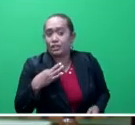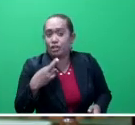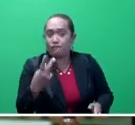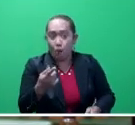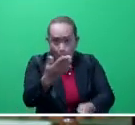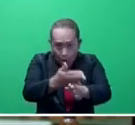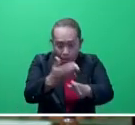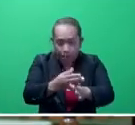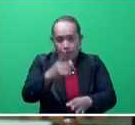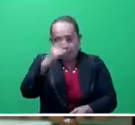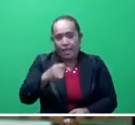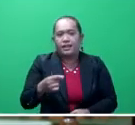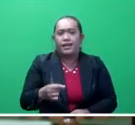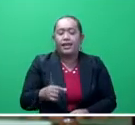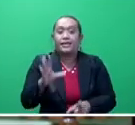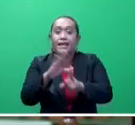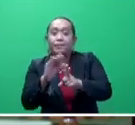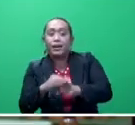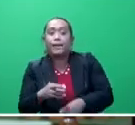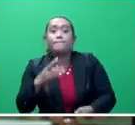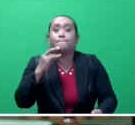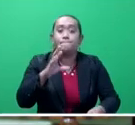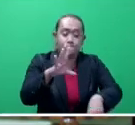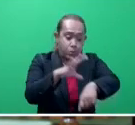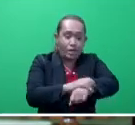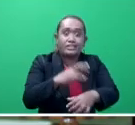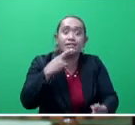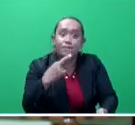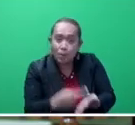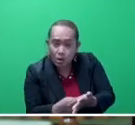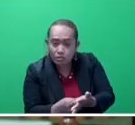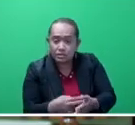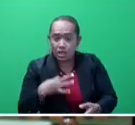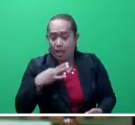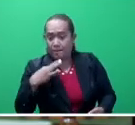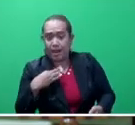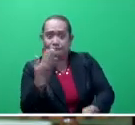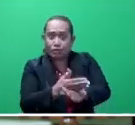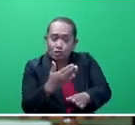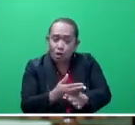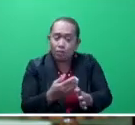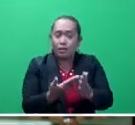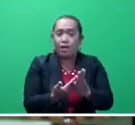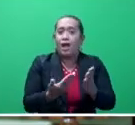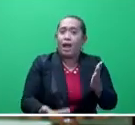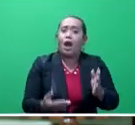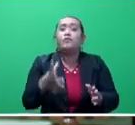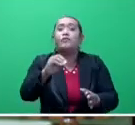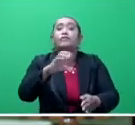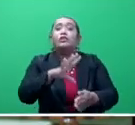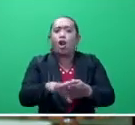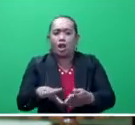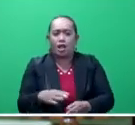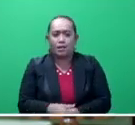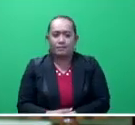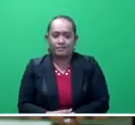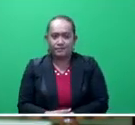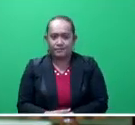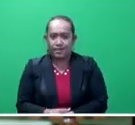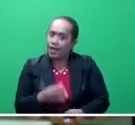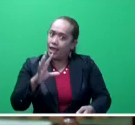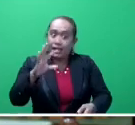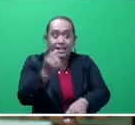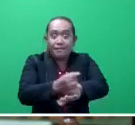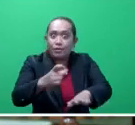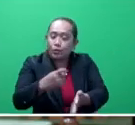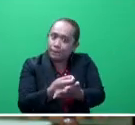go and get a police report for you to get the job or apply for the job. It's a burden for them to pay the $50. Government will now pay